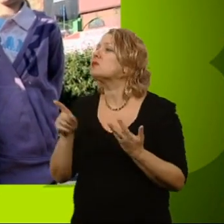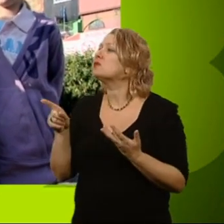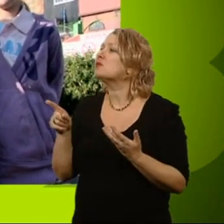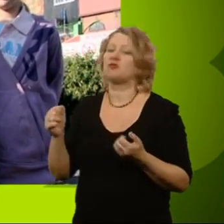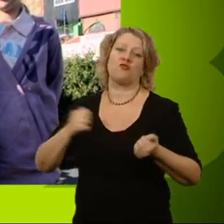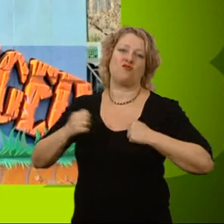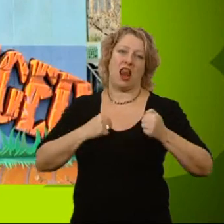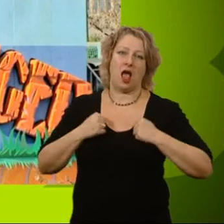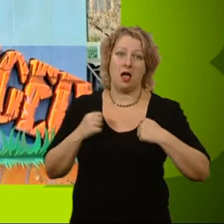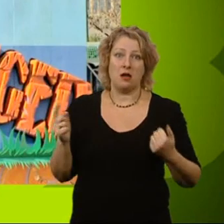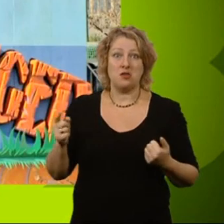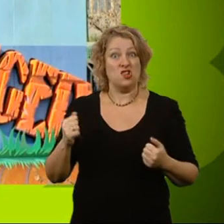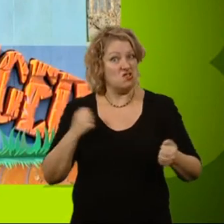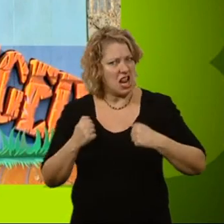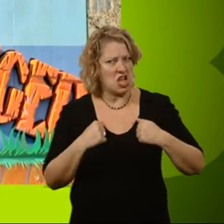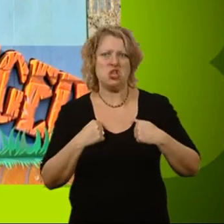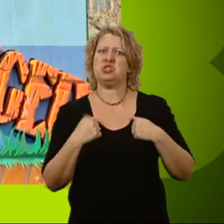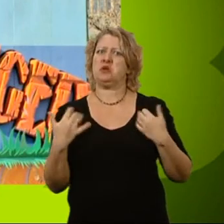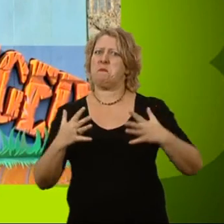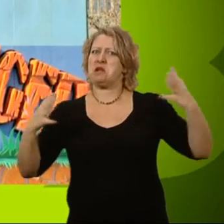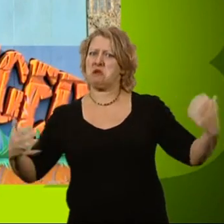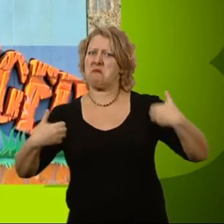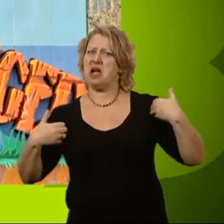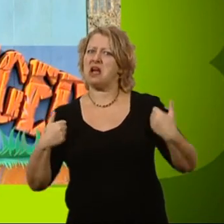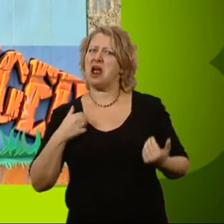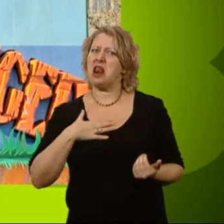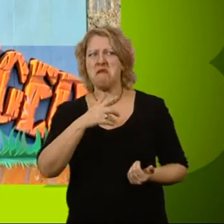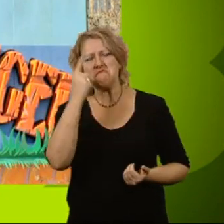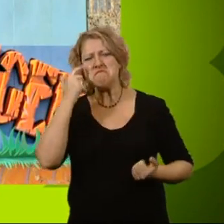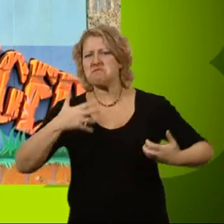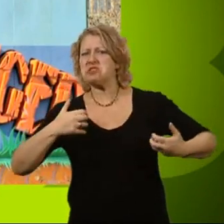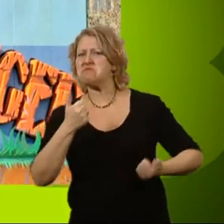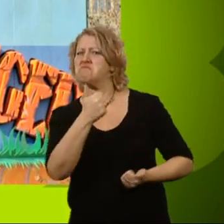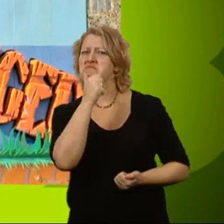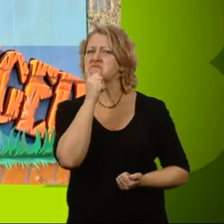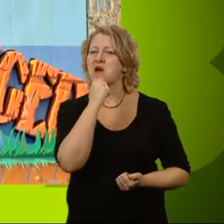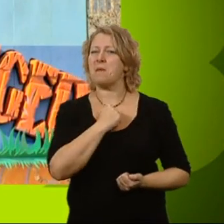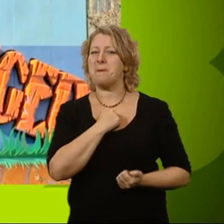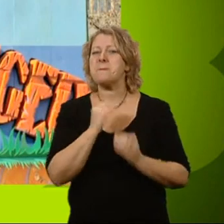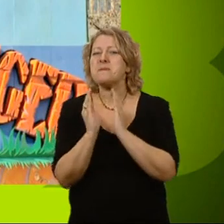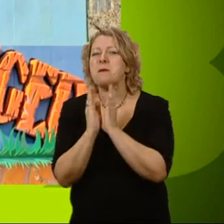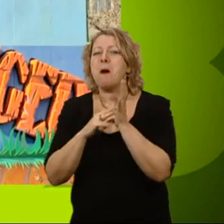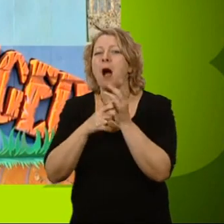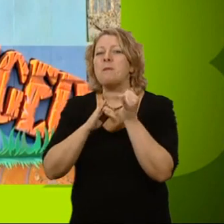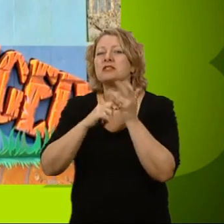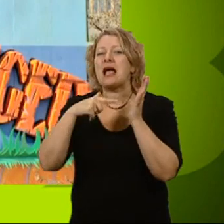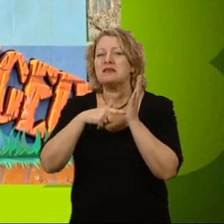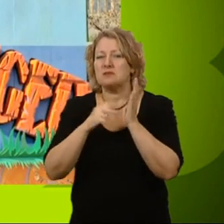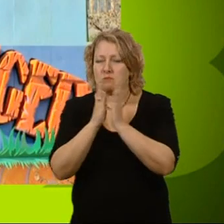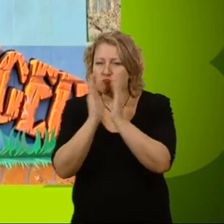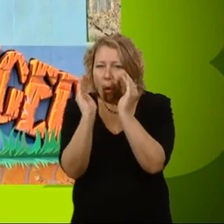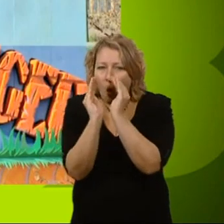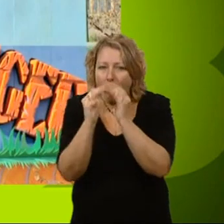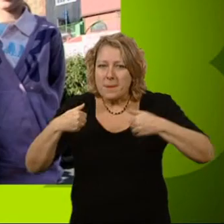think, Charlie? Gorilla, that is very fine. That is a large monkey. I like the way you think. Mine is a pygmy marmoset, the world's smallest monkey, for